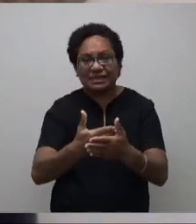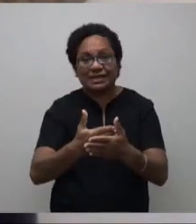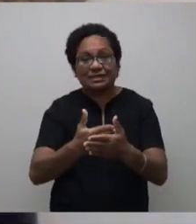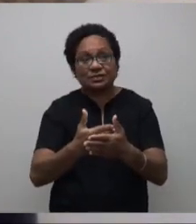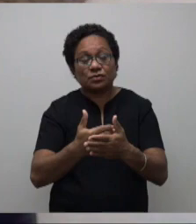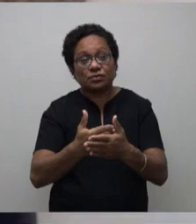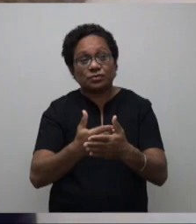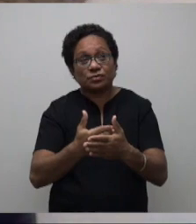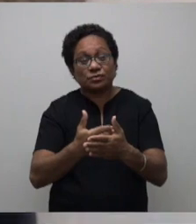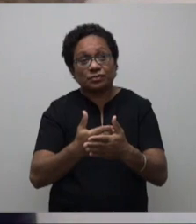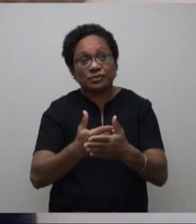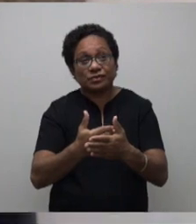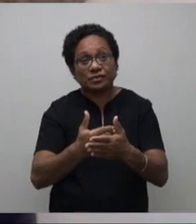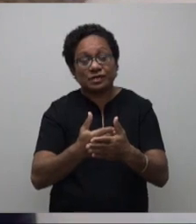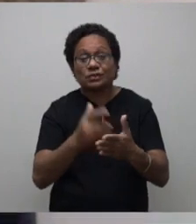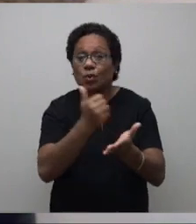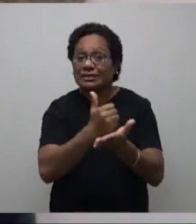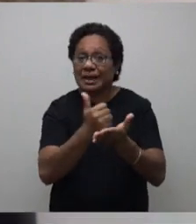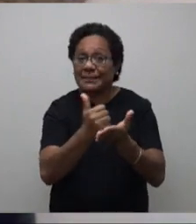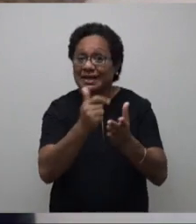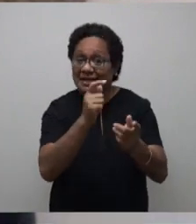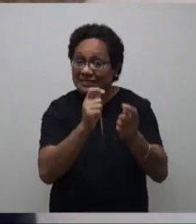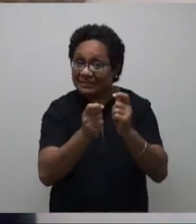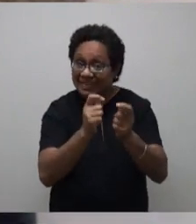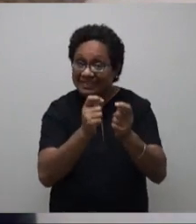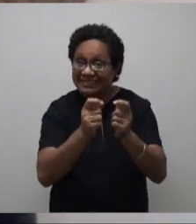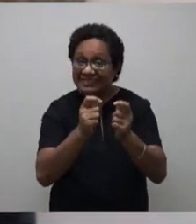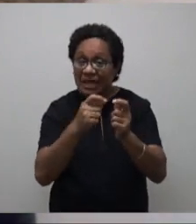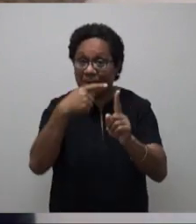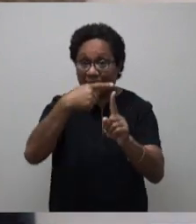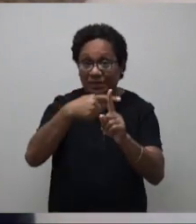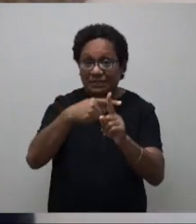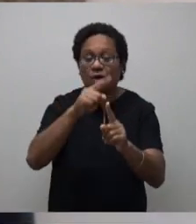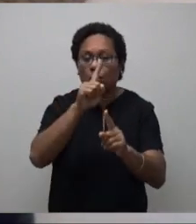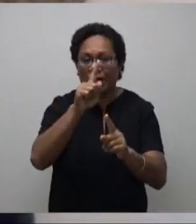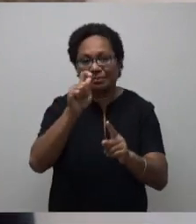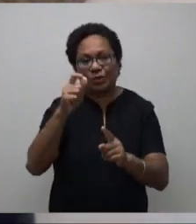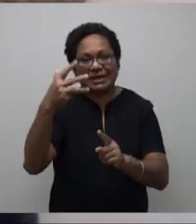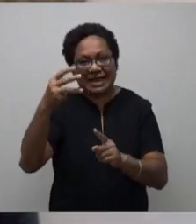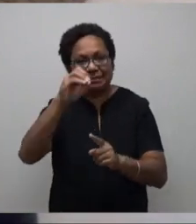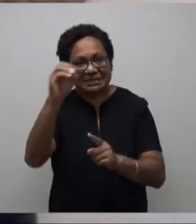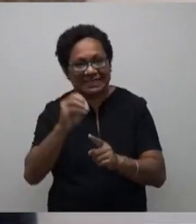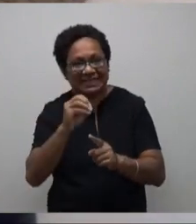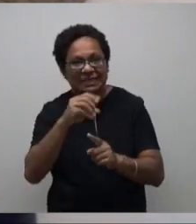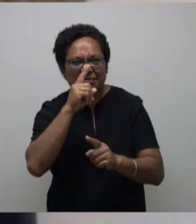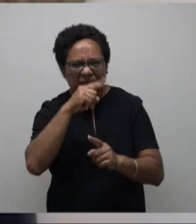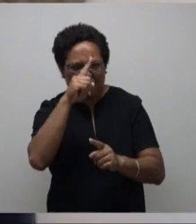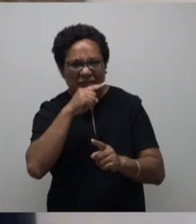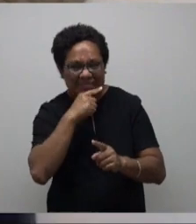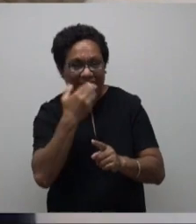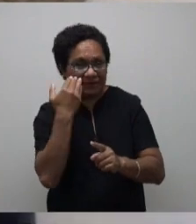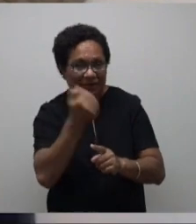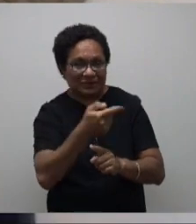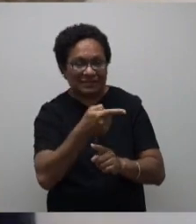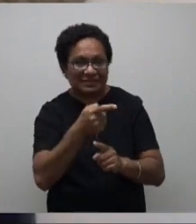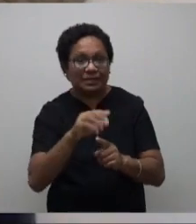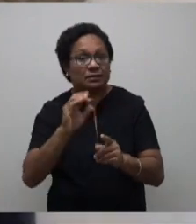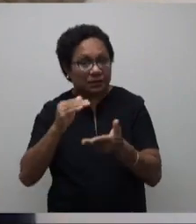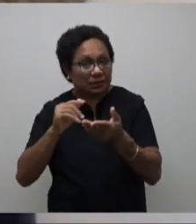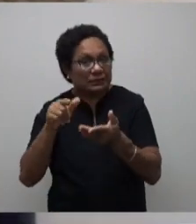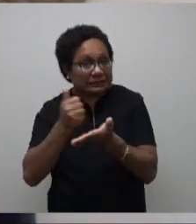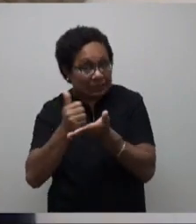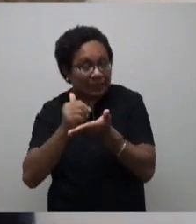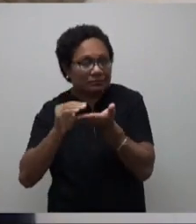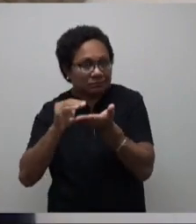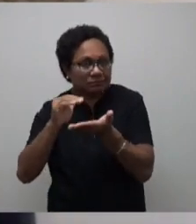positivity, the number of tests that turn positive, is at 1.9%. And this is increasing along with the